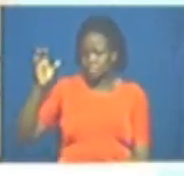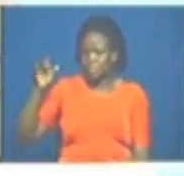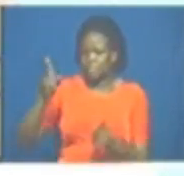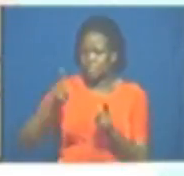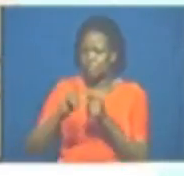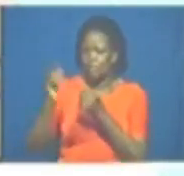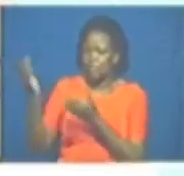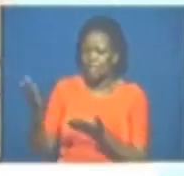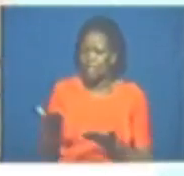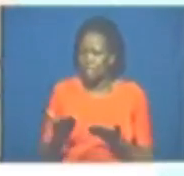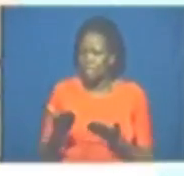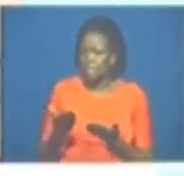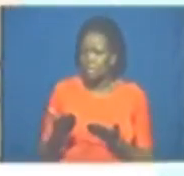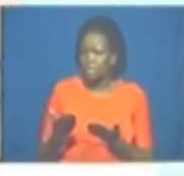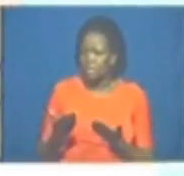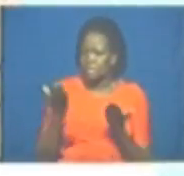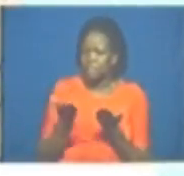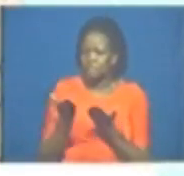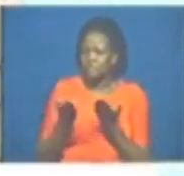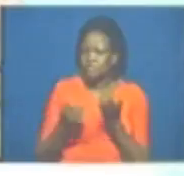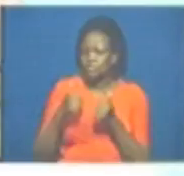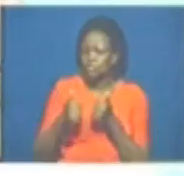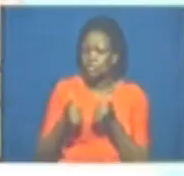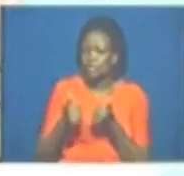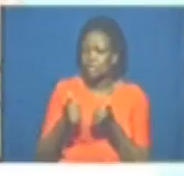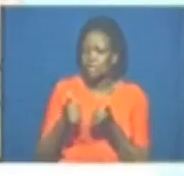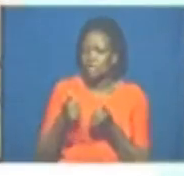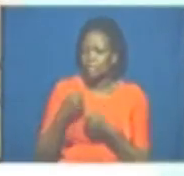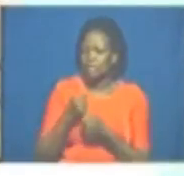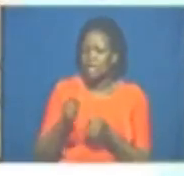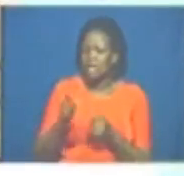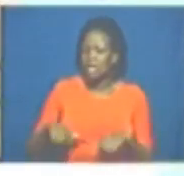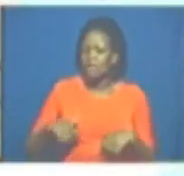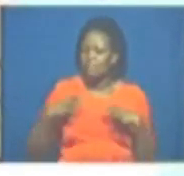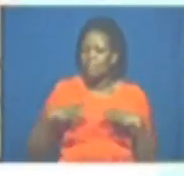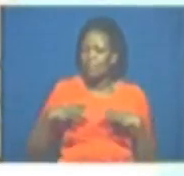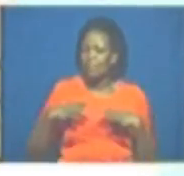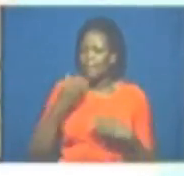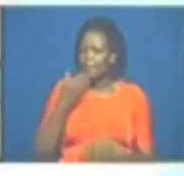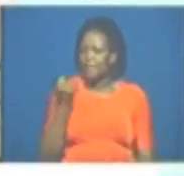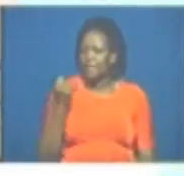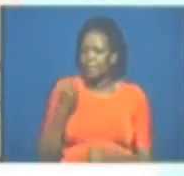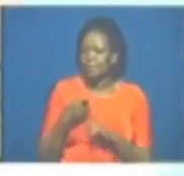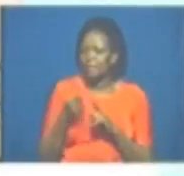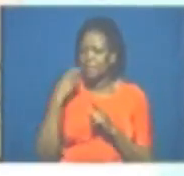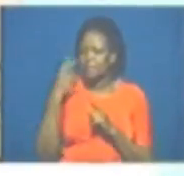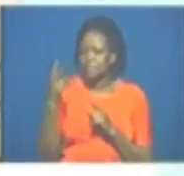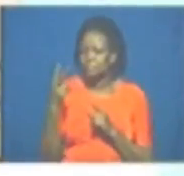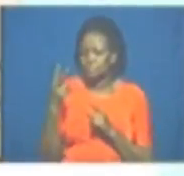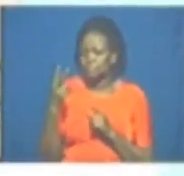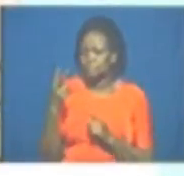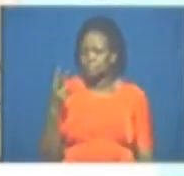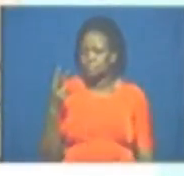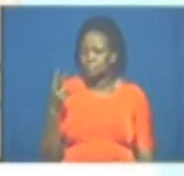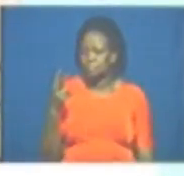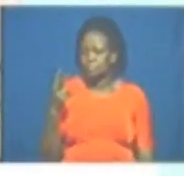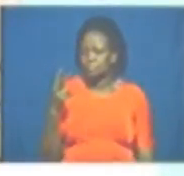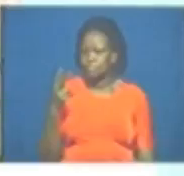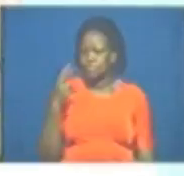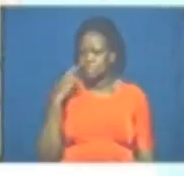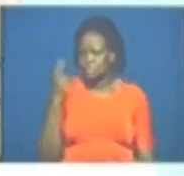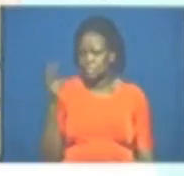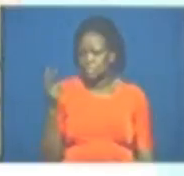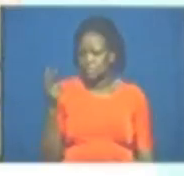in services which were going to make the lives of the people better. Because you see, I was watching on one of the channels, I think it was this one of